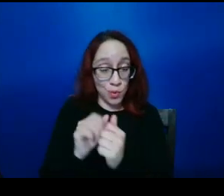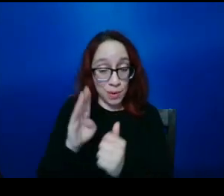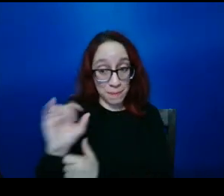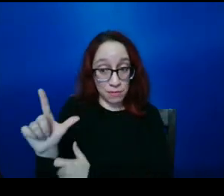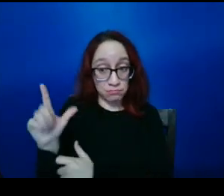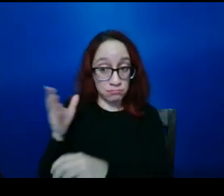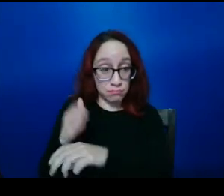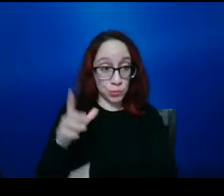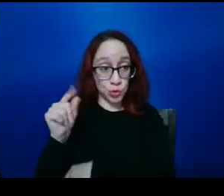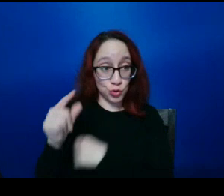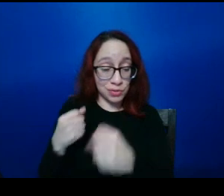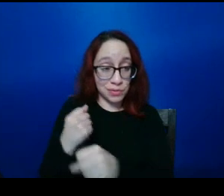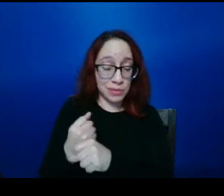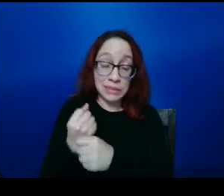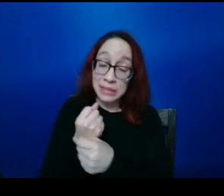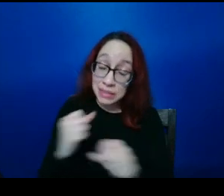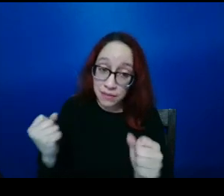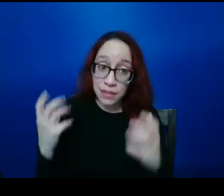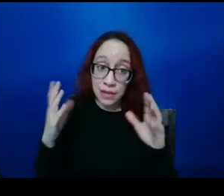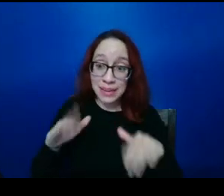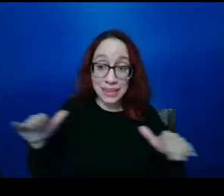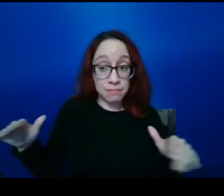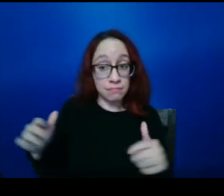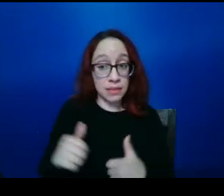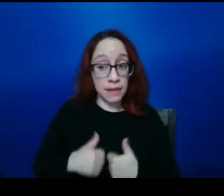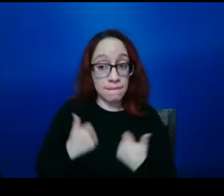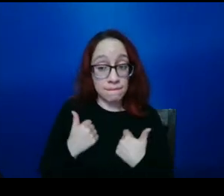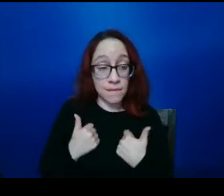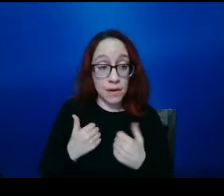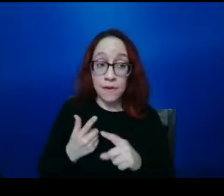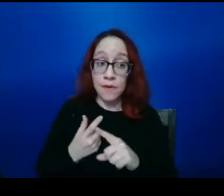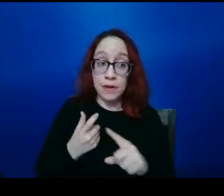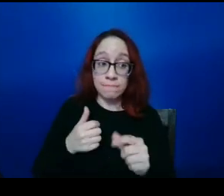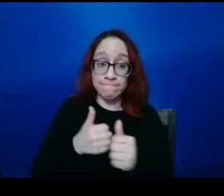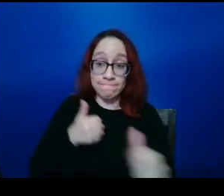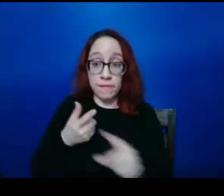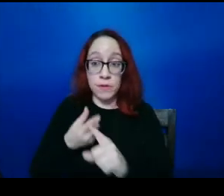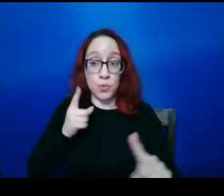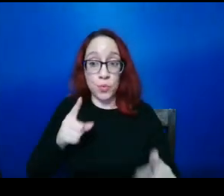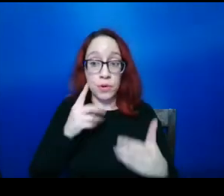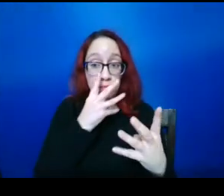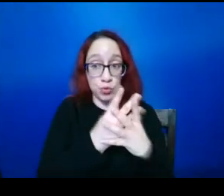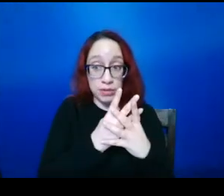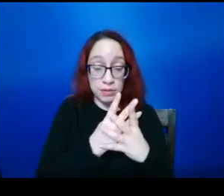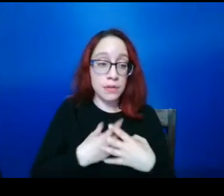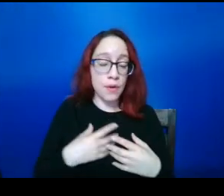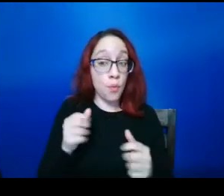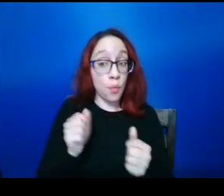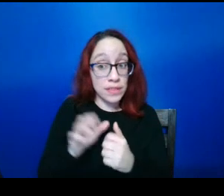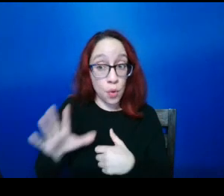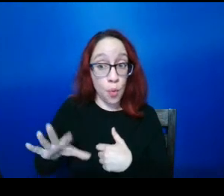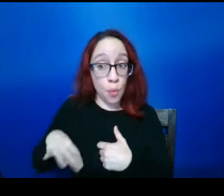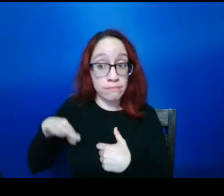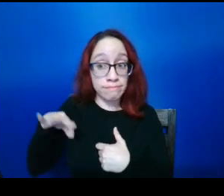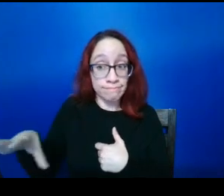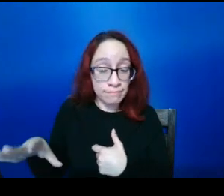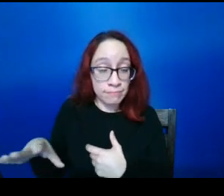He saved a lot of kids' life from going to prison. He went in his own pocket and bought